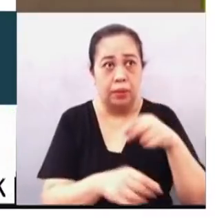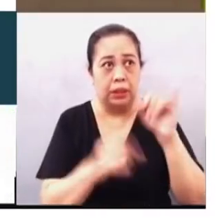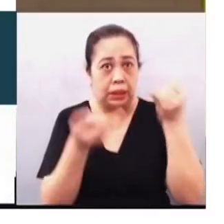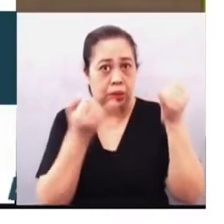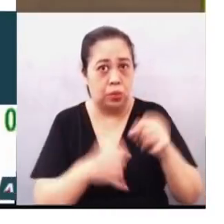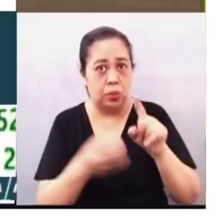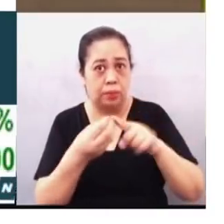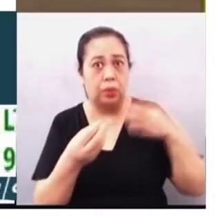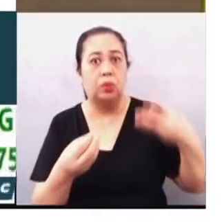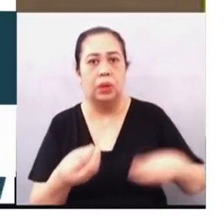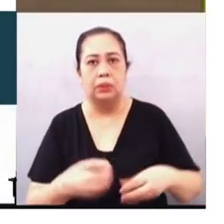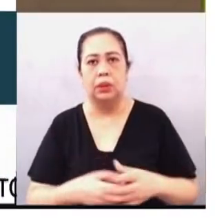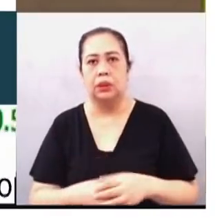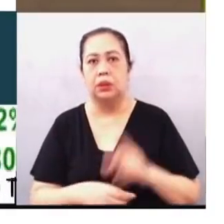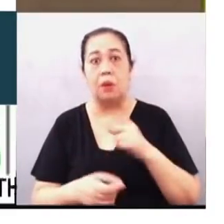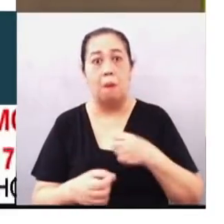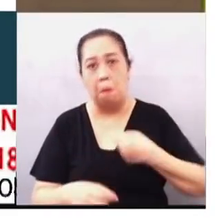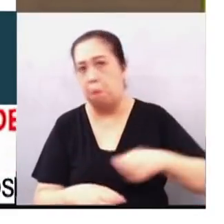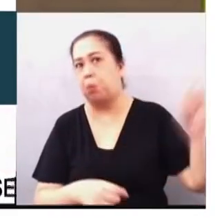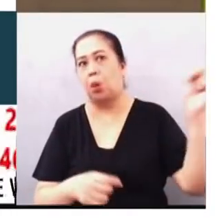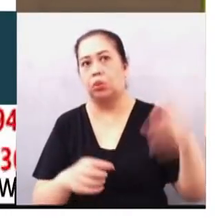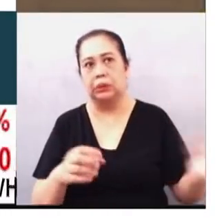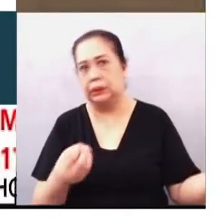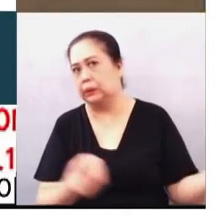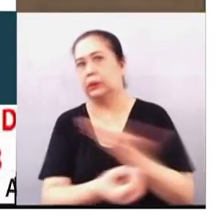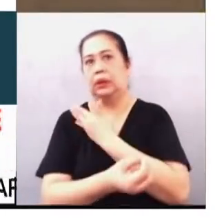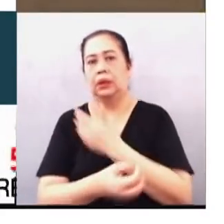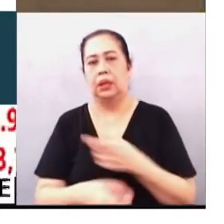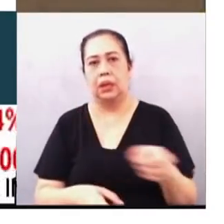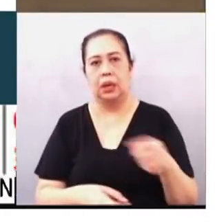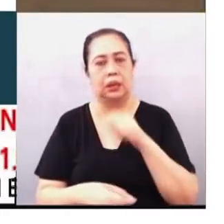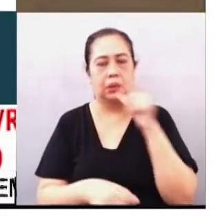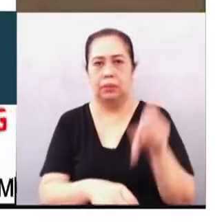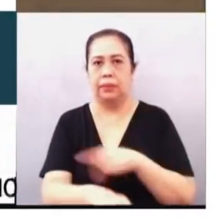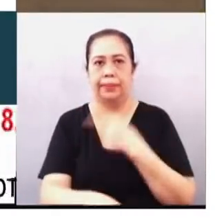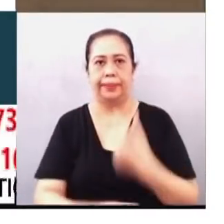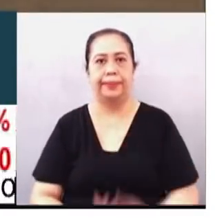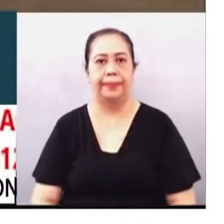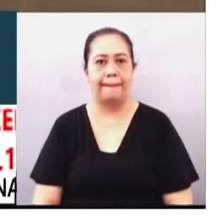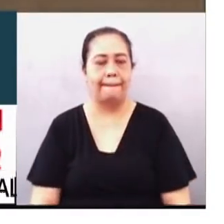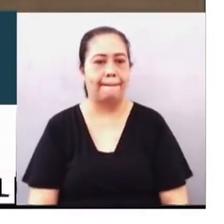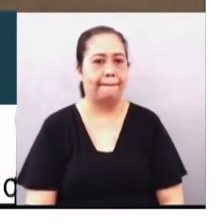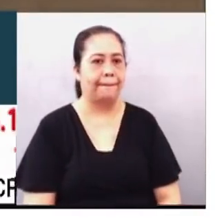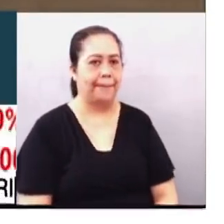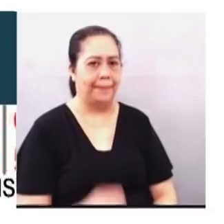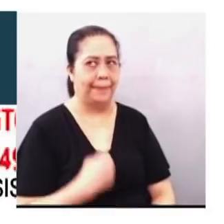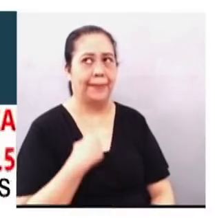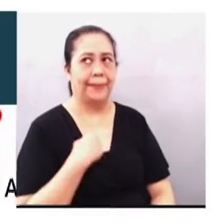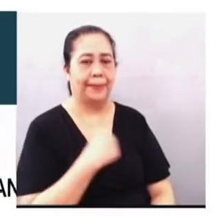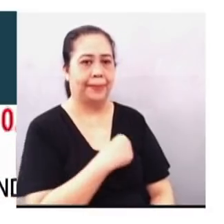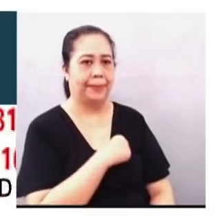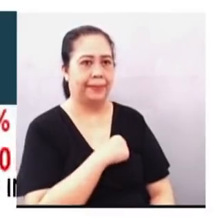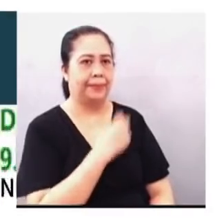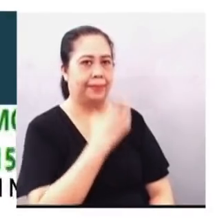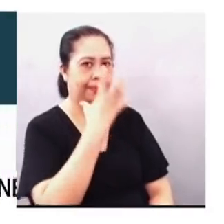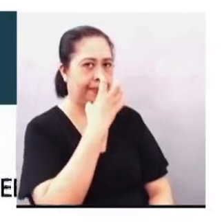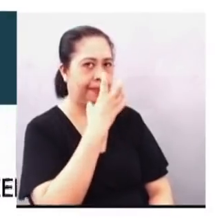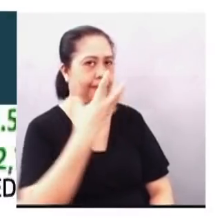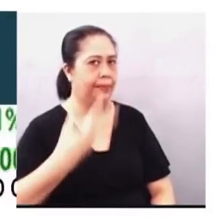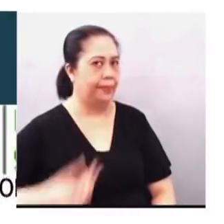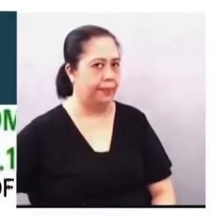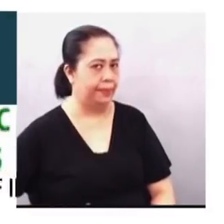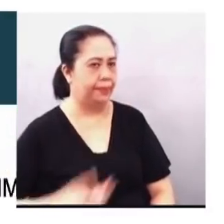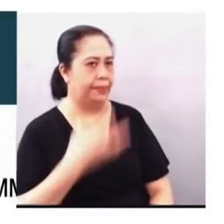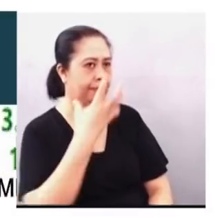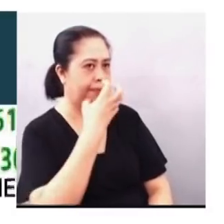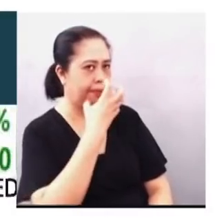corruption, sisipain ka kagad, tanggal ka, hindi ka magtatagal. Senator, alam na po natin yan, galit siya sa corruption, galit siya